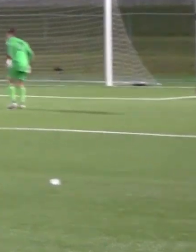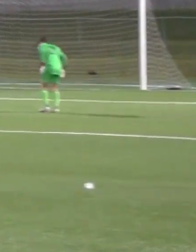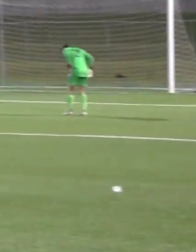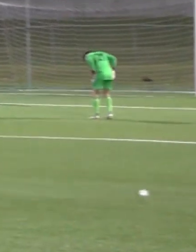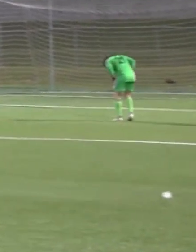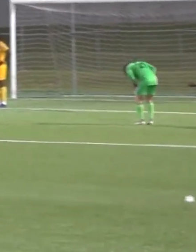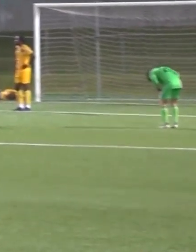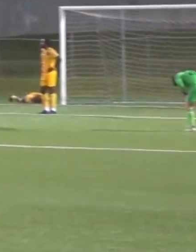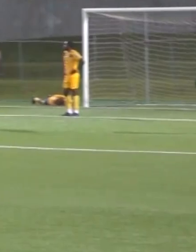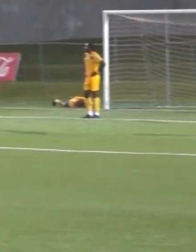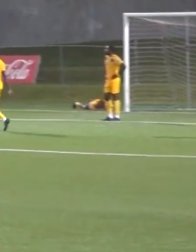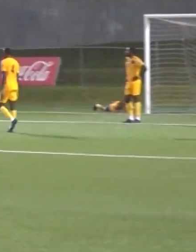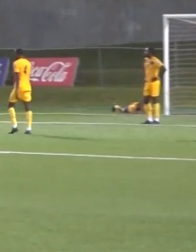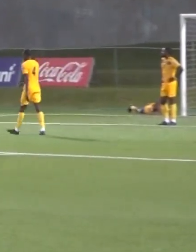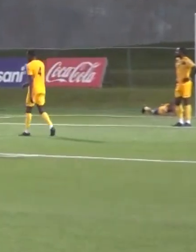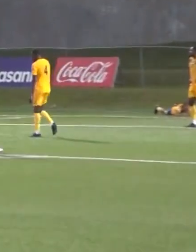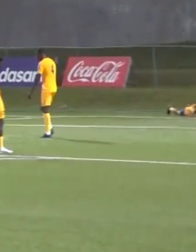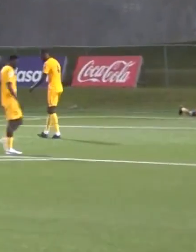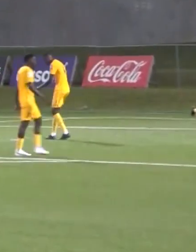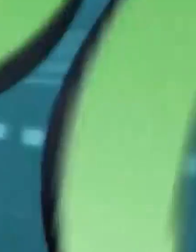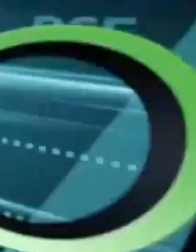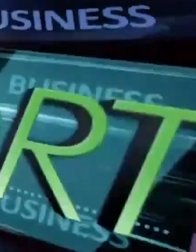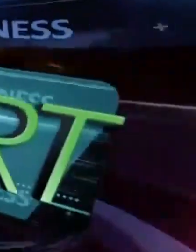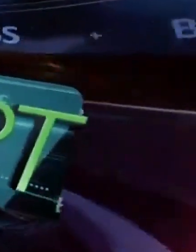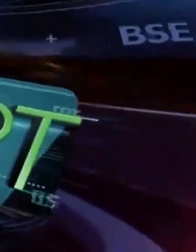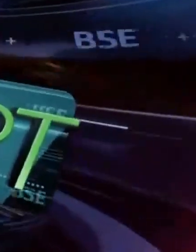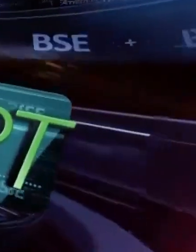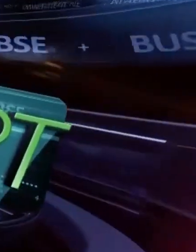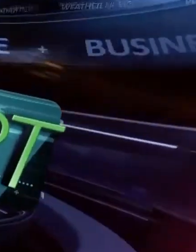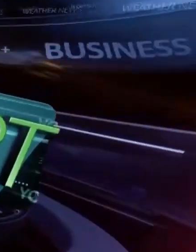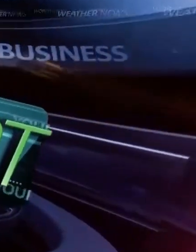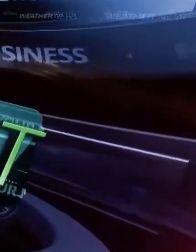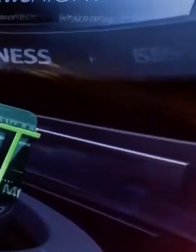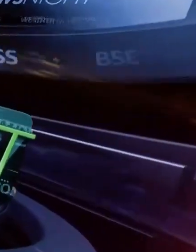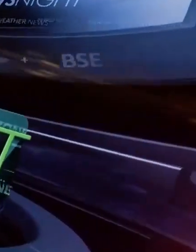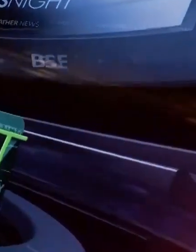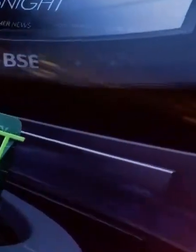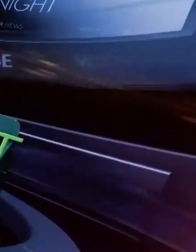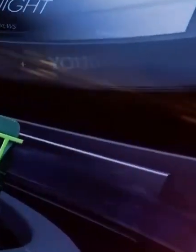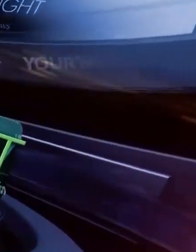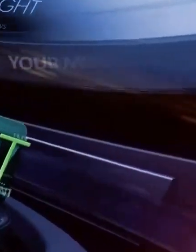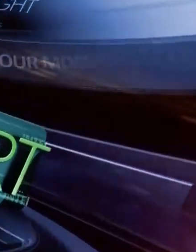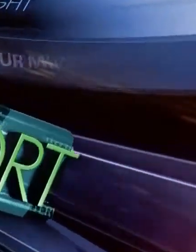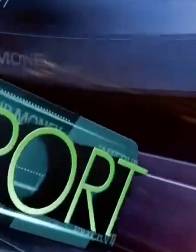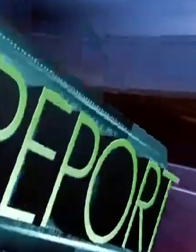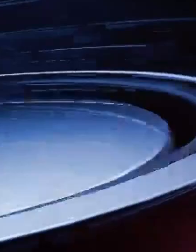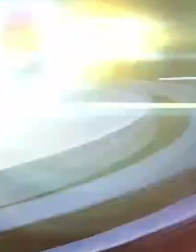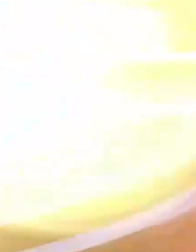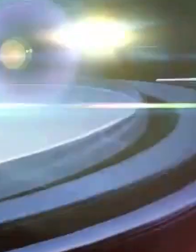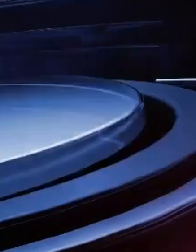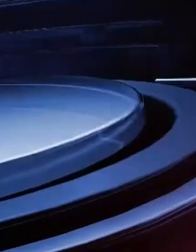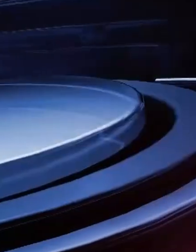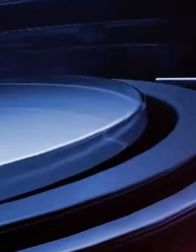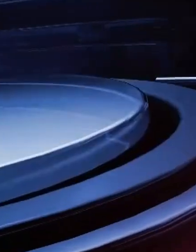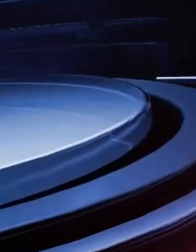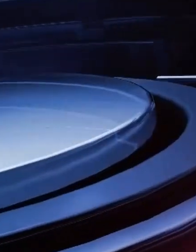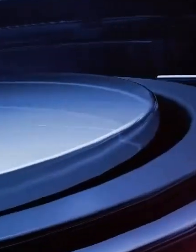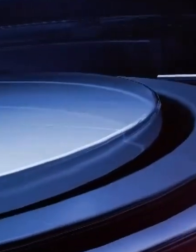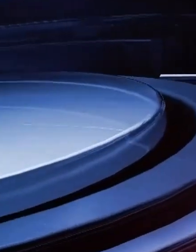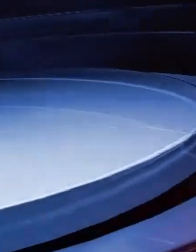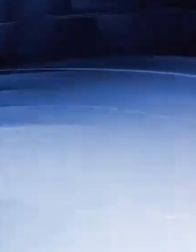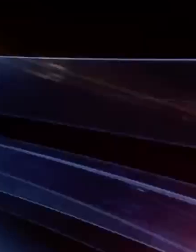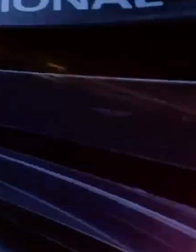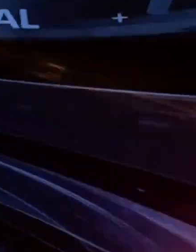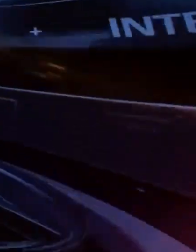Anmar Goodrich-Boyce, CBC Sports. The Business Report is brought to you with the kind compliments of the National Insurance and Social